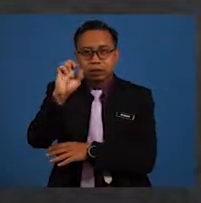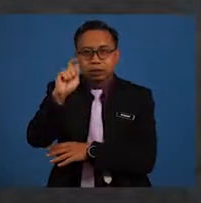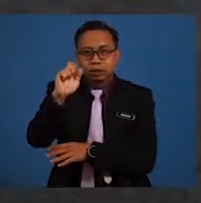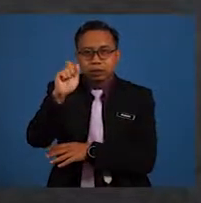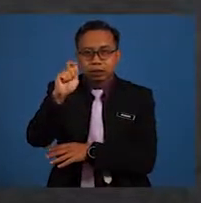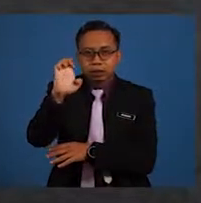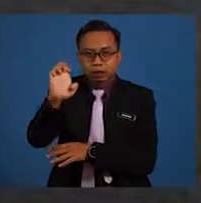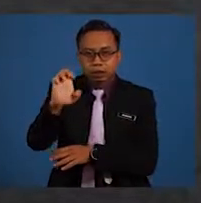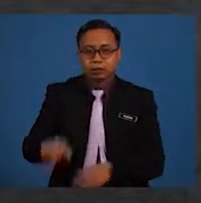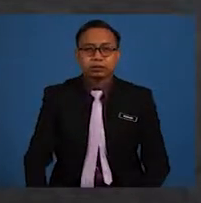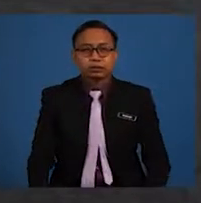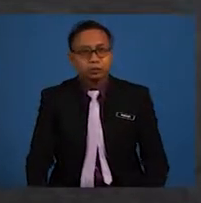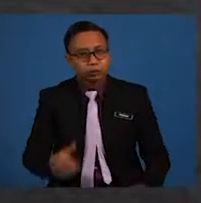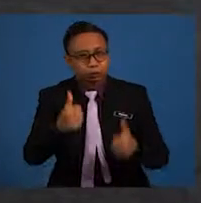How so?